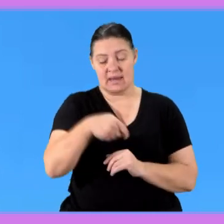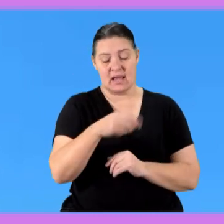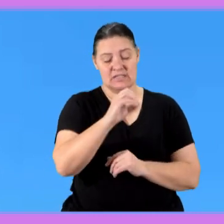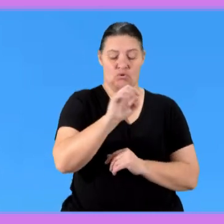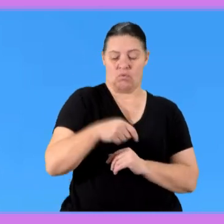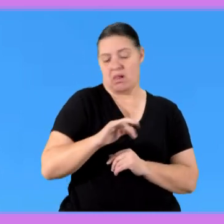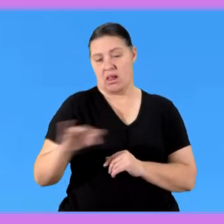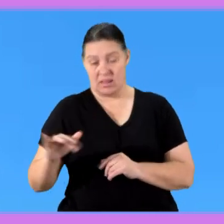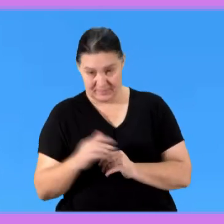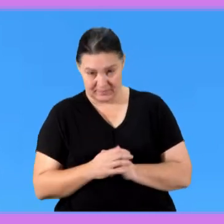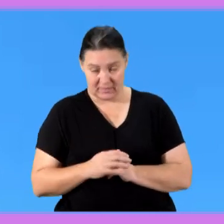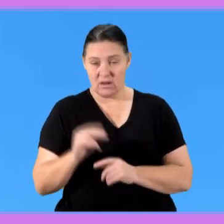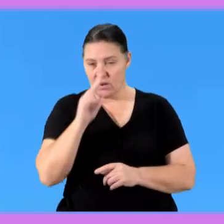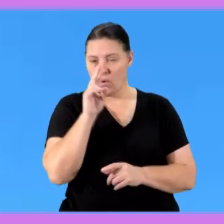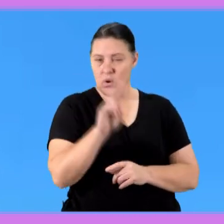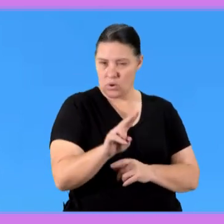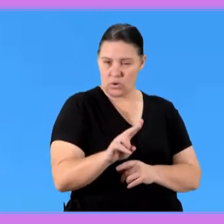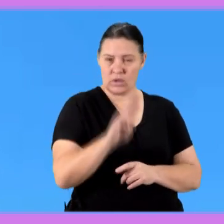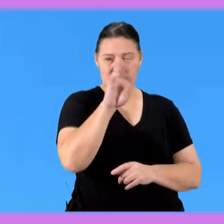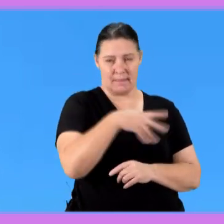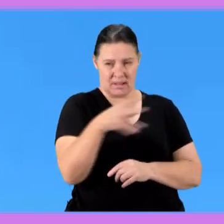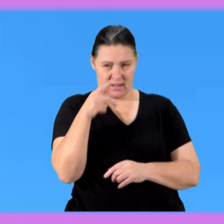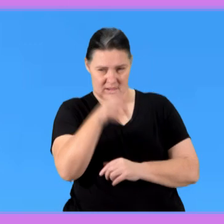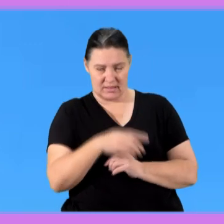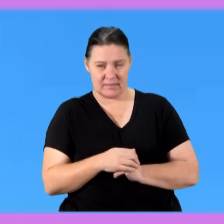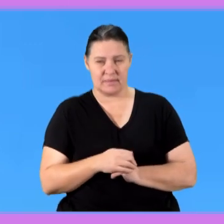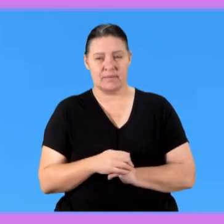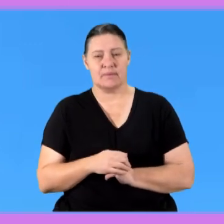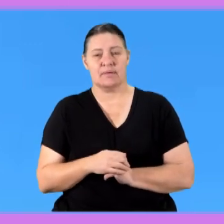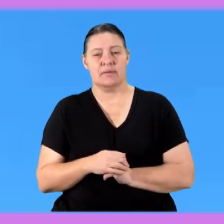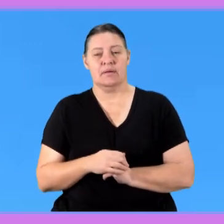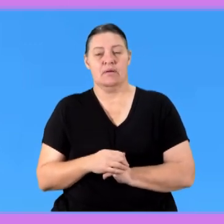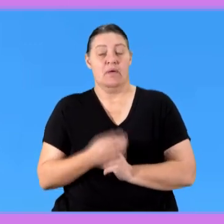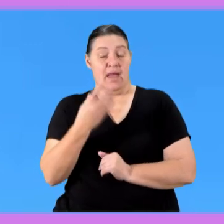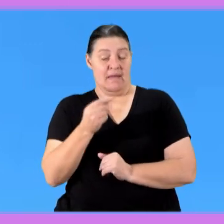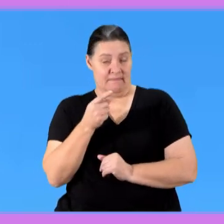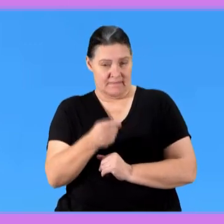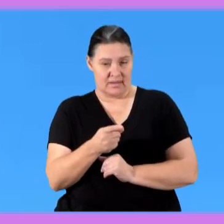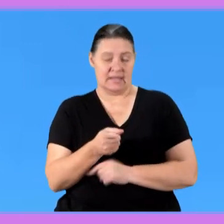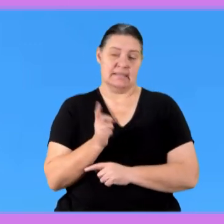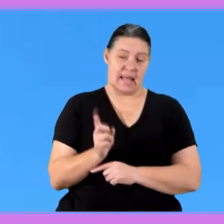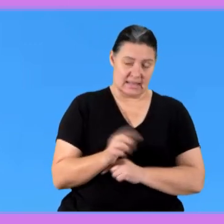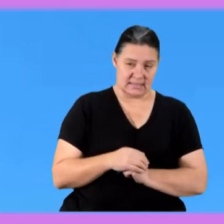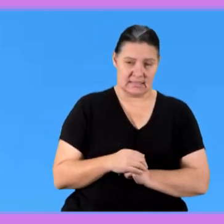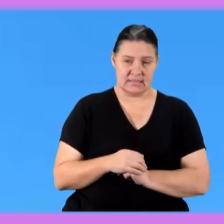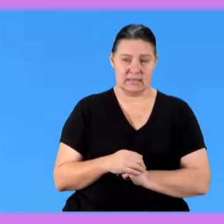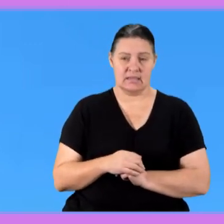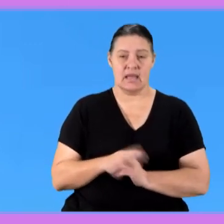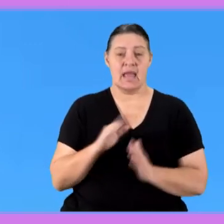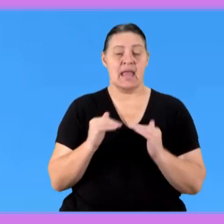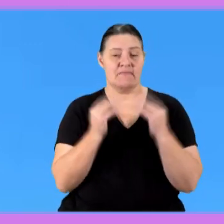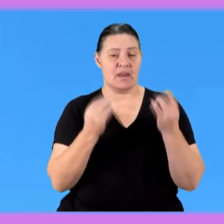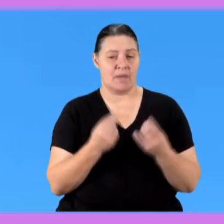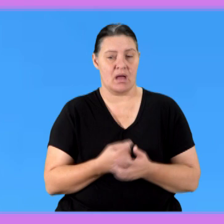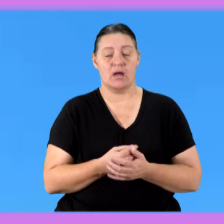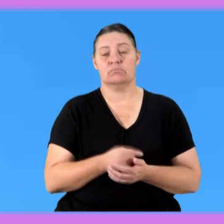decimal form. So again, let's quickly look at the completed table. There we have tails. Okay,